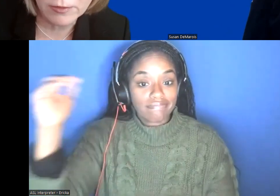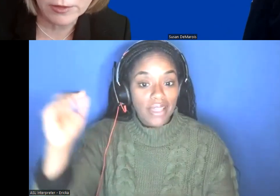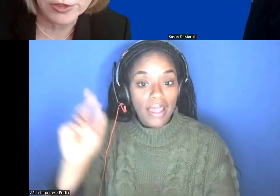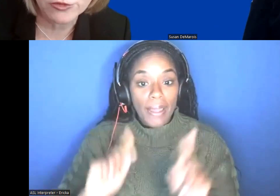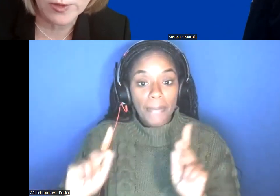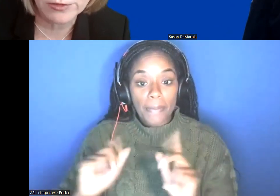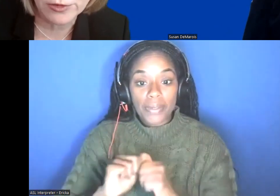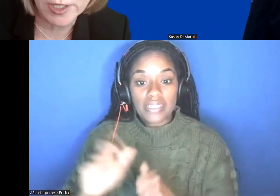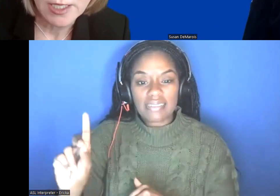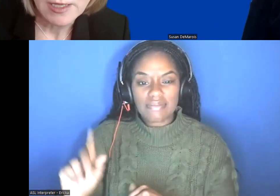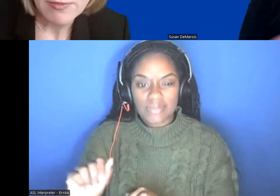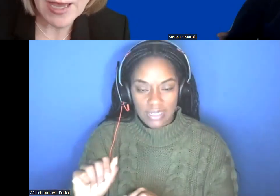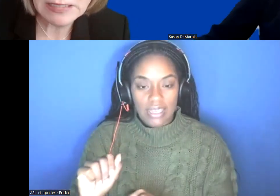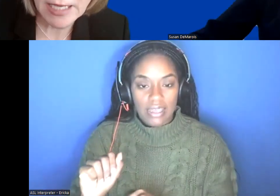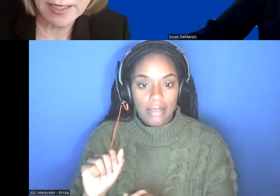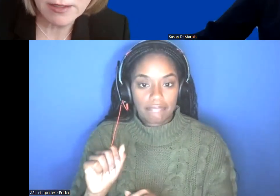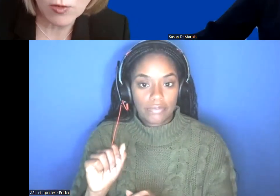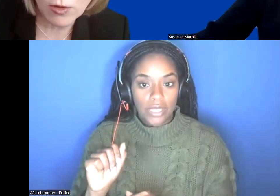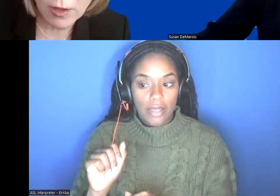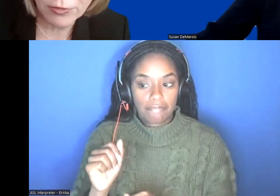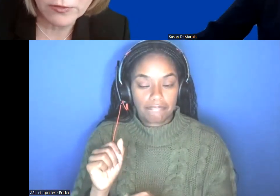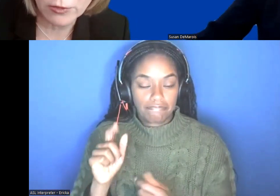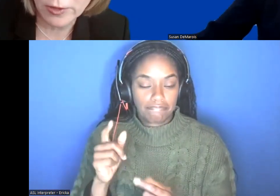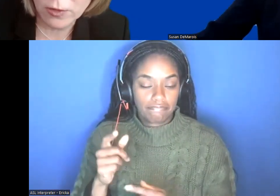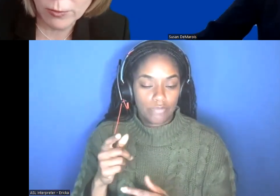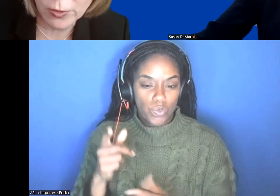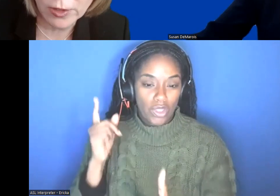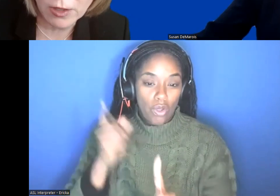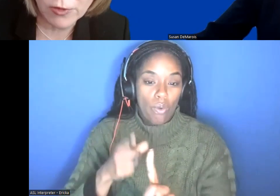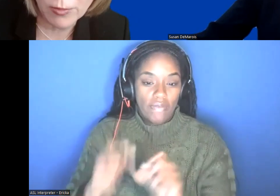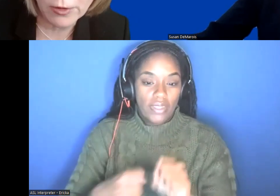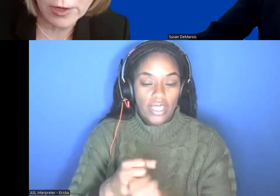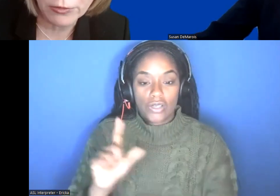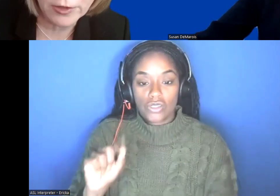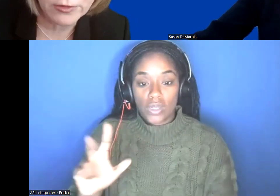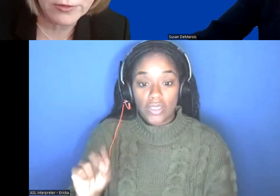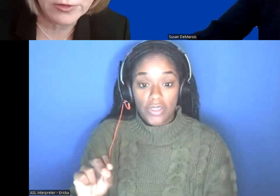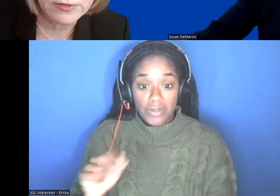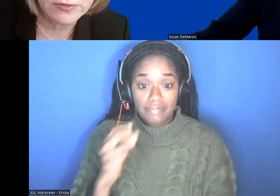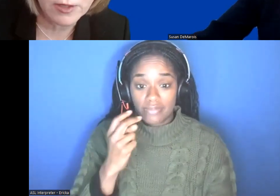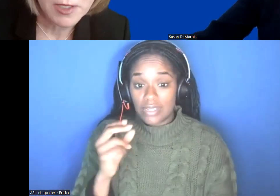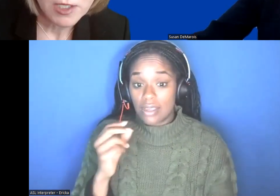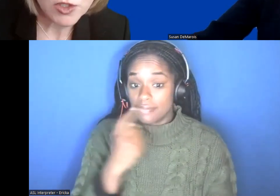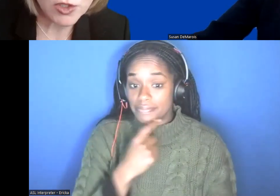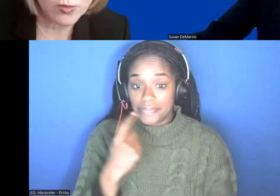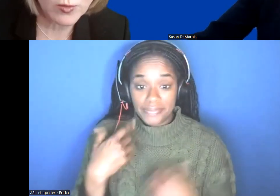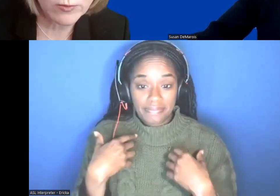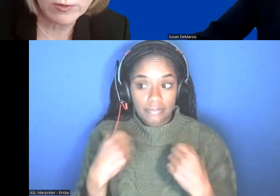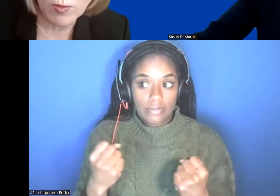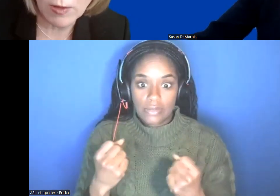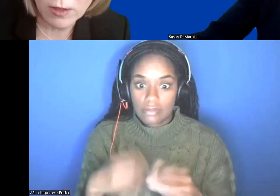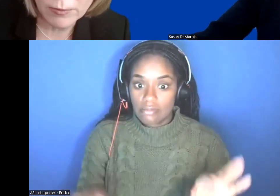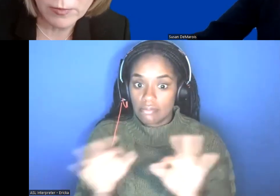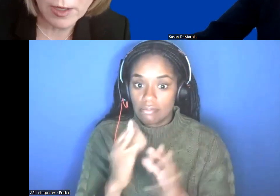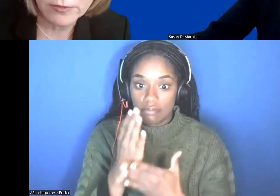the year 2030. That said, oral health is a critical component of our broader healthcare delivery system. So we